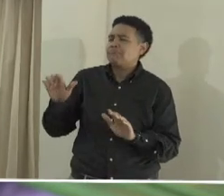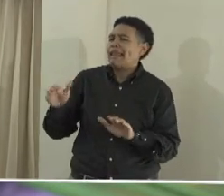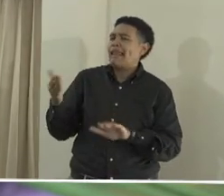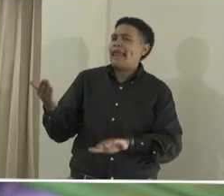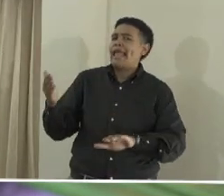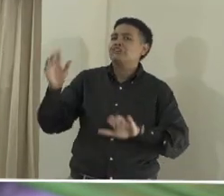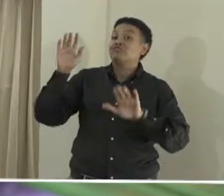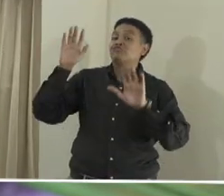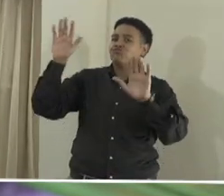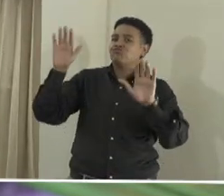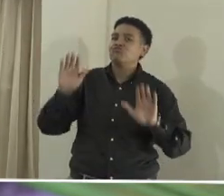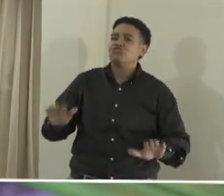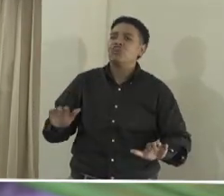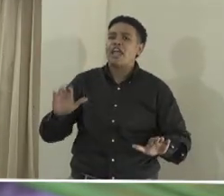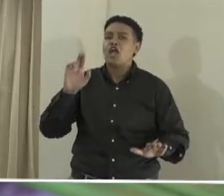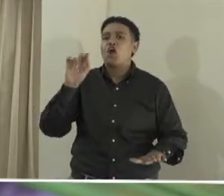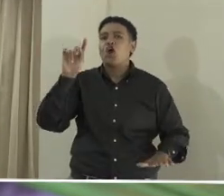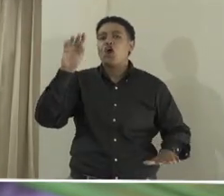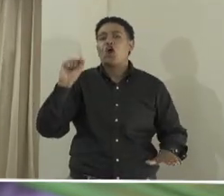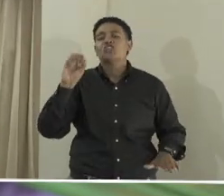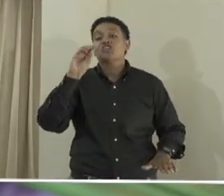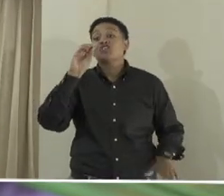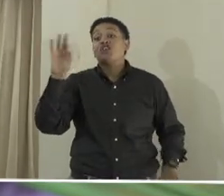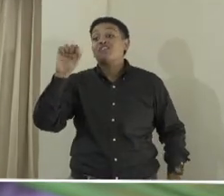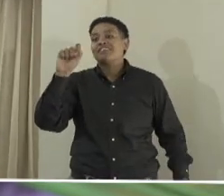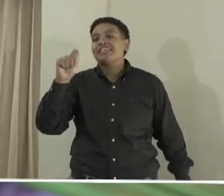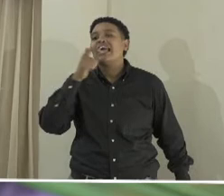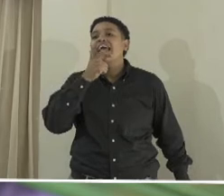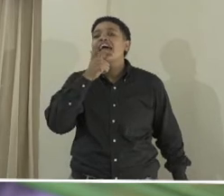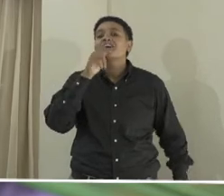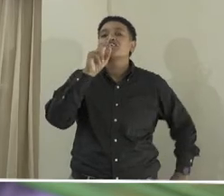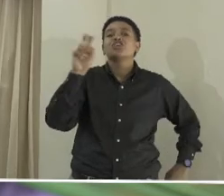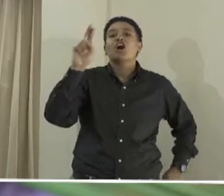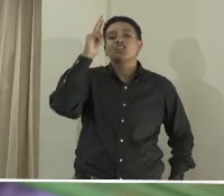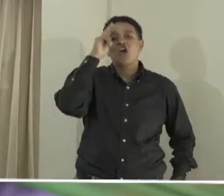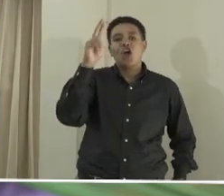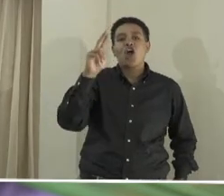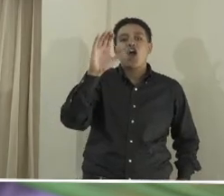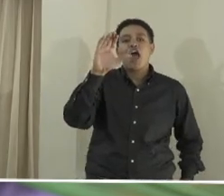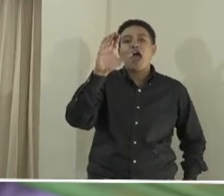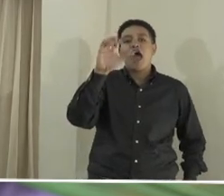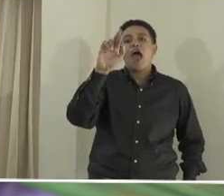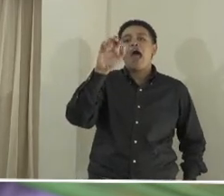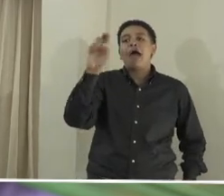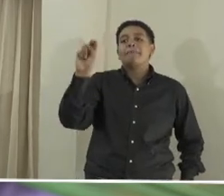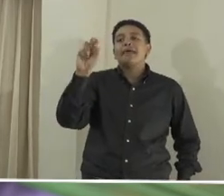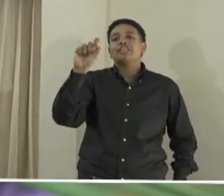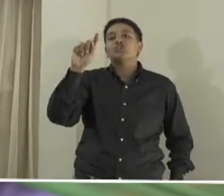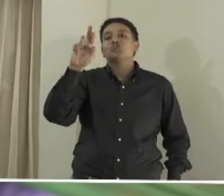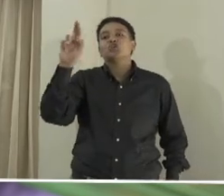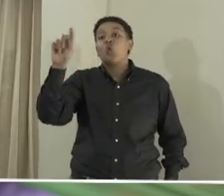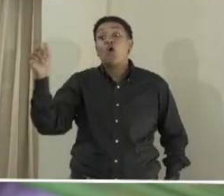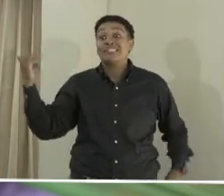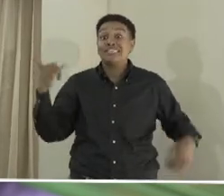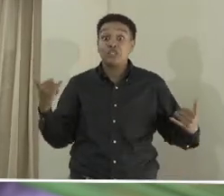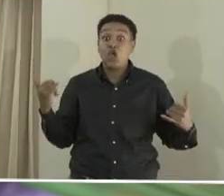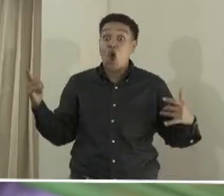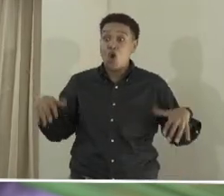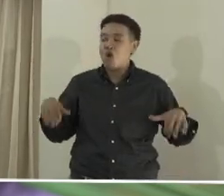Custos Rotulorum of St. Andrew, Dr. the Honorable Carmen Stewart, as he's now